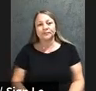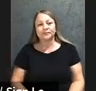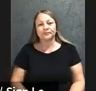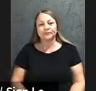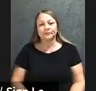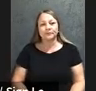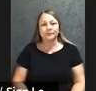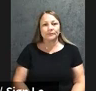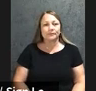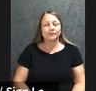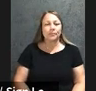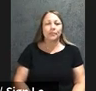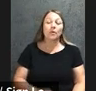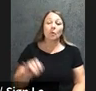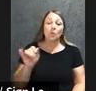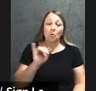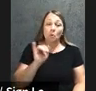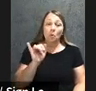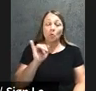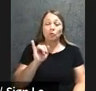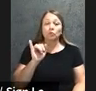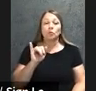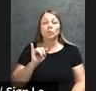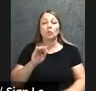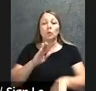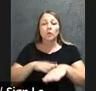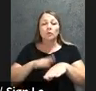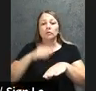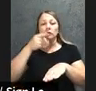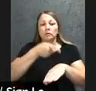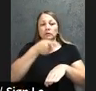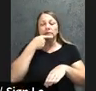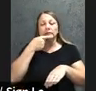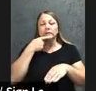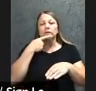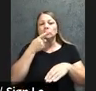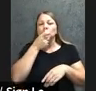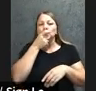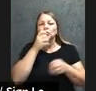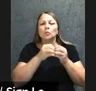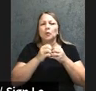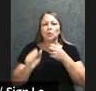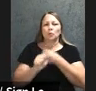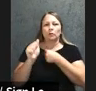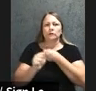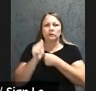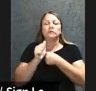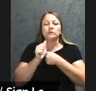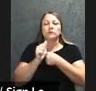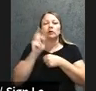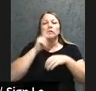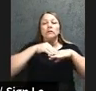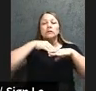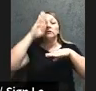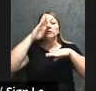And then this page also kind of mentions who is more at risk, which is people age 50 years or more, people who are